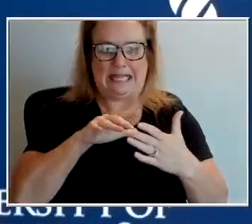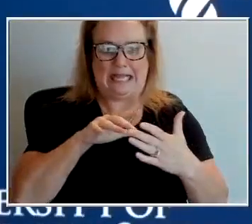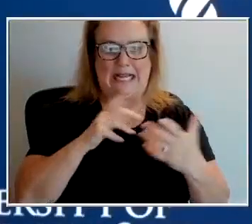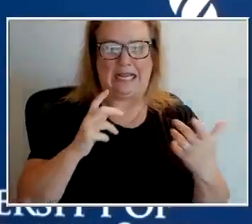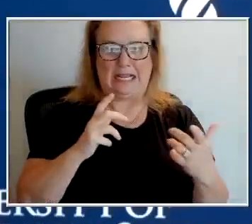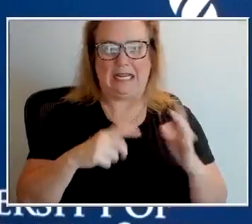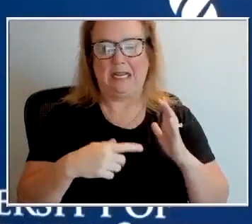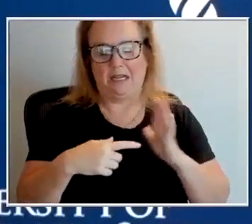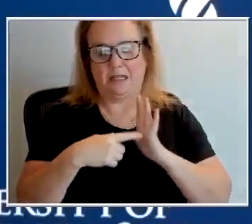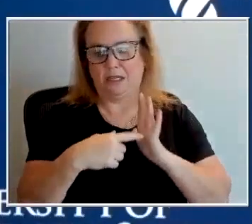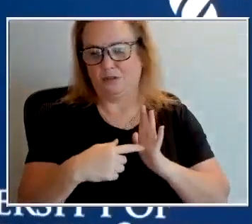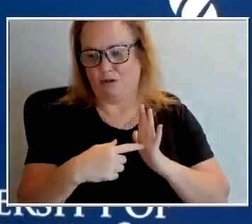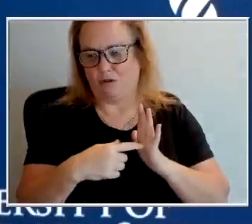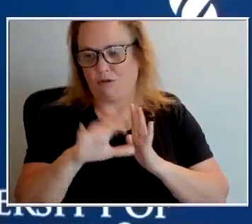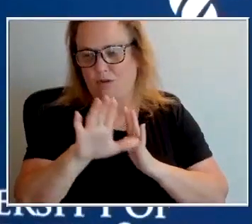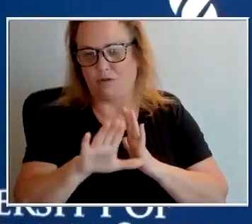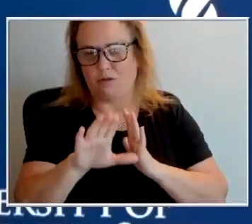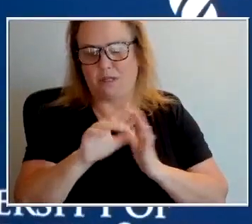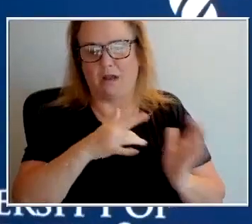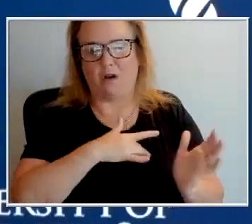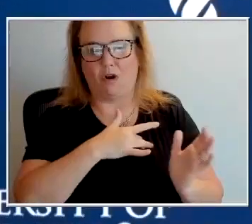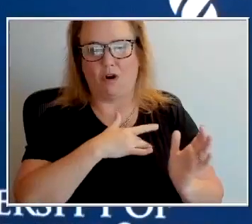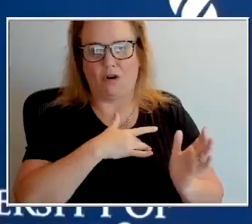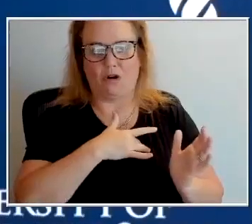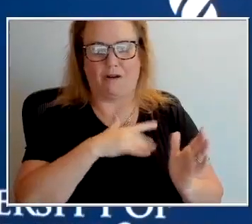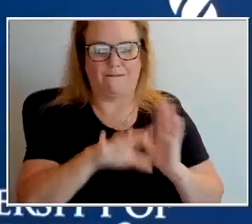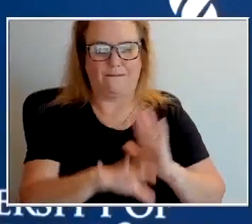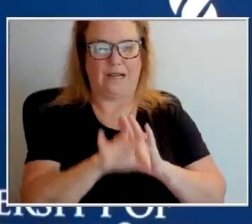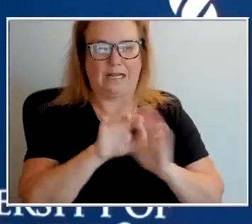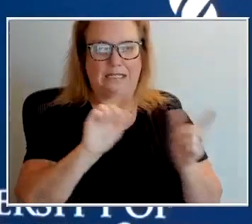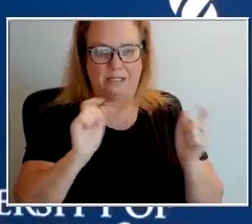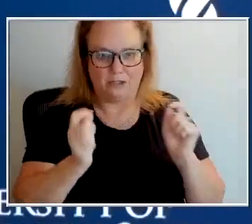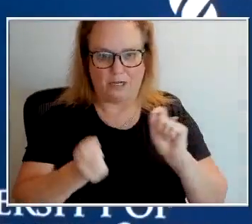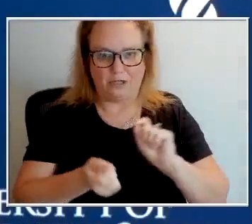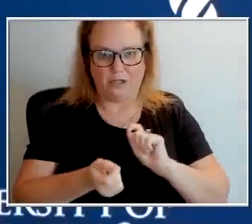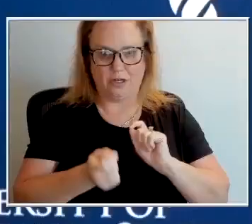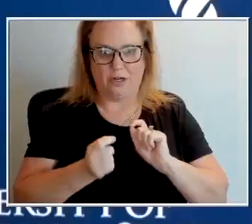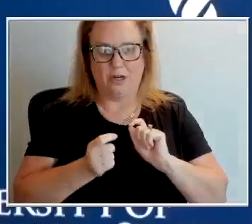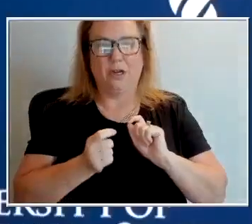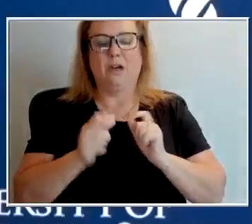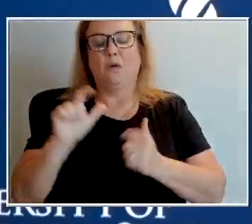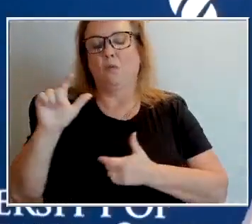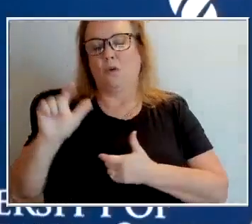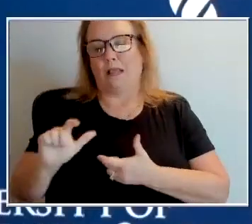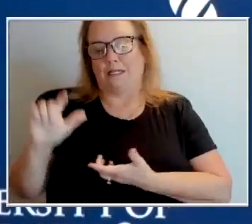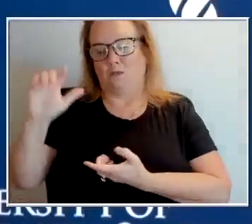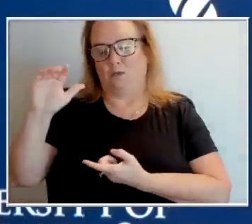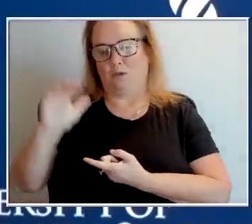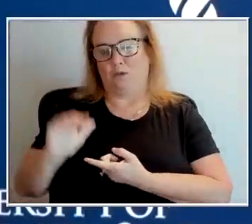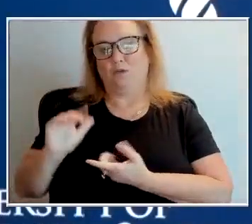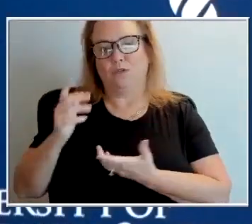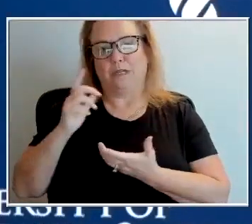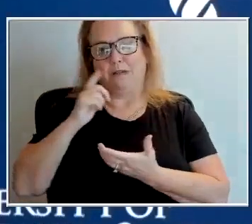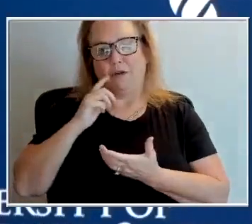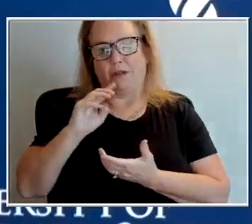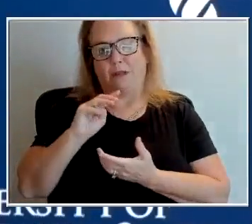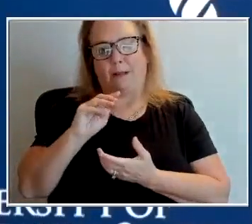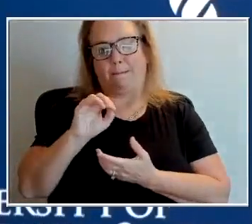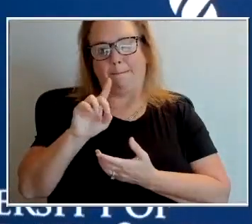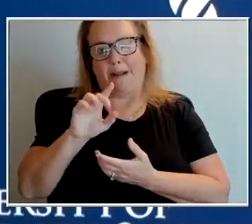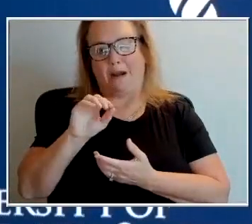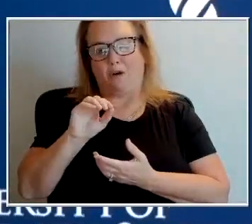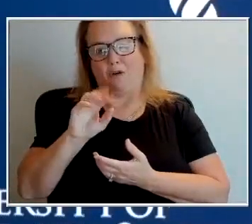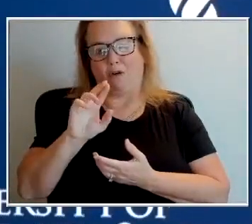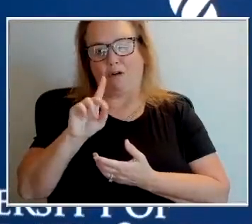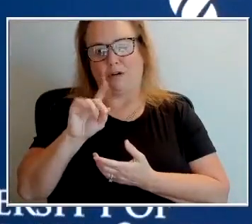showed that those myocarditis findings and changes were much less reduced than if you got the myocarditis from actually getting